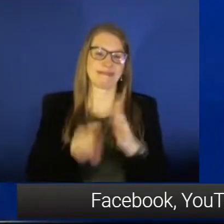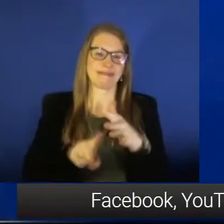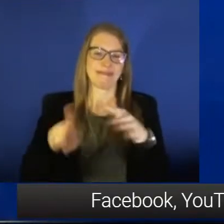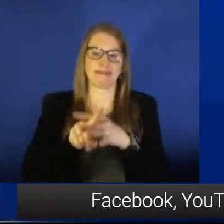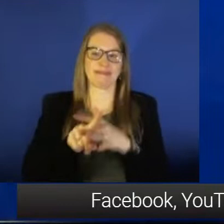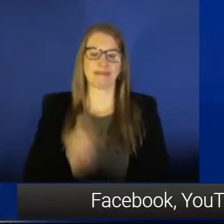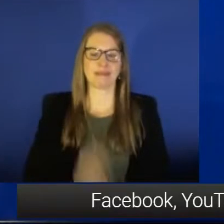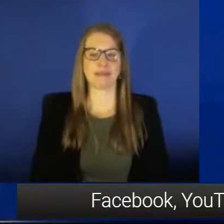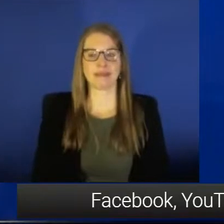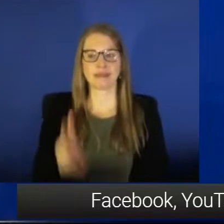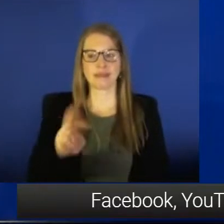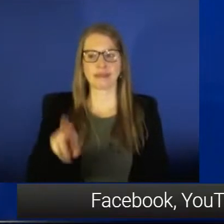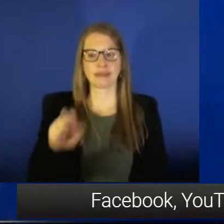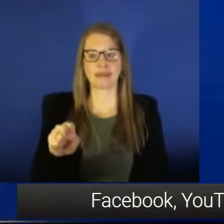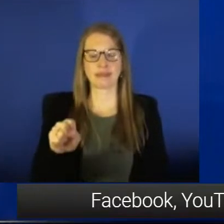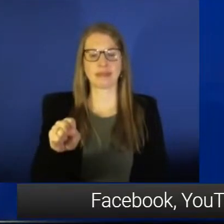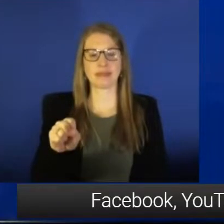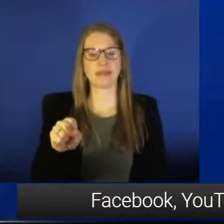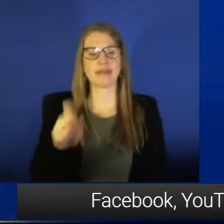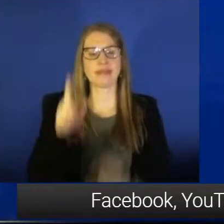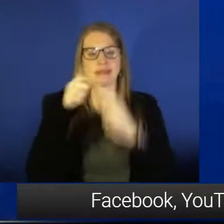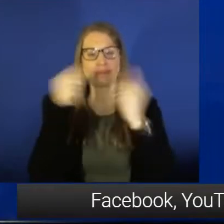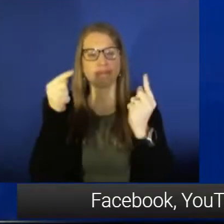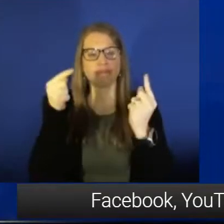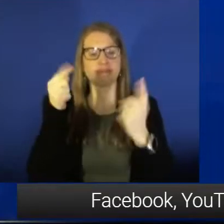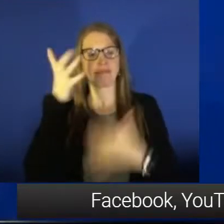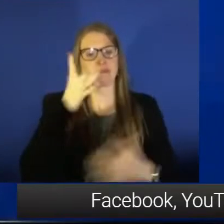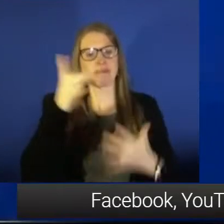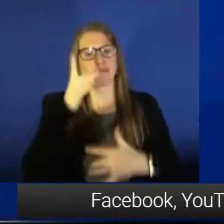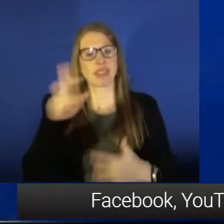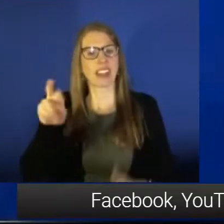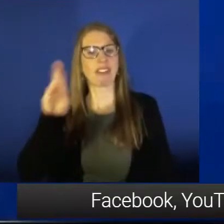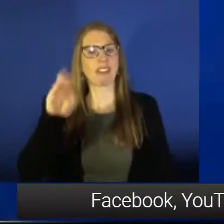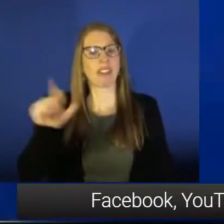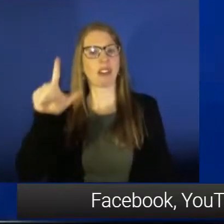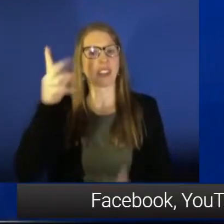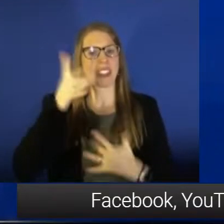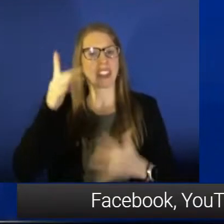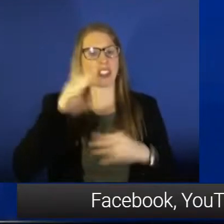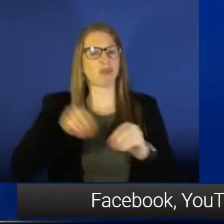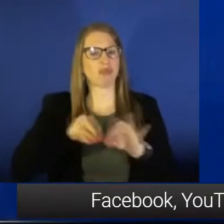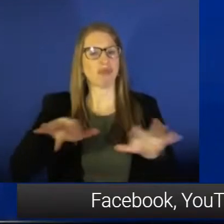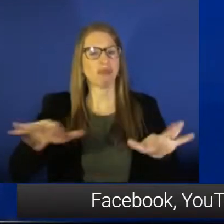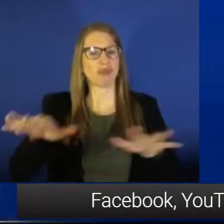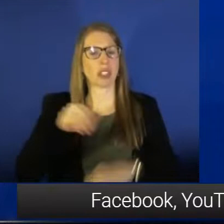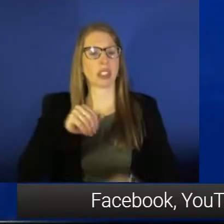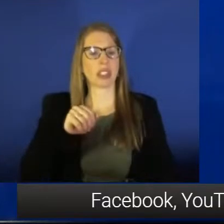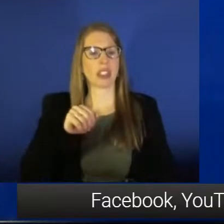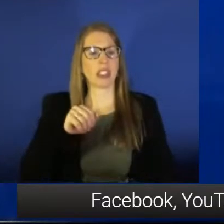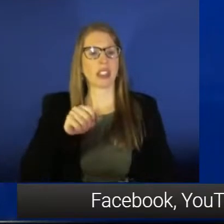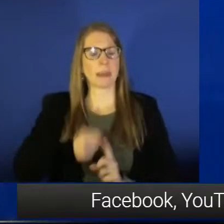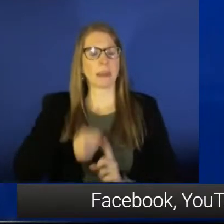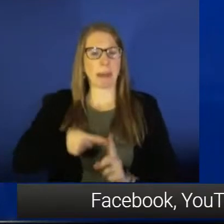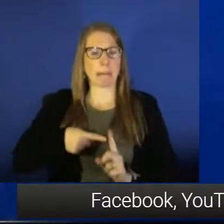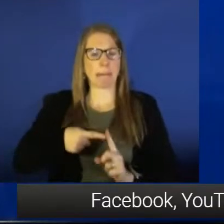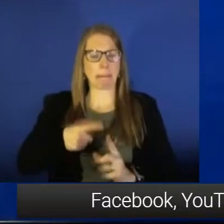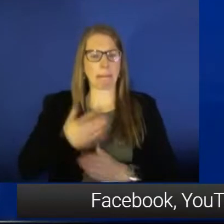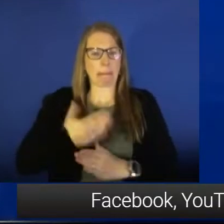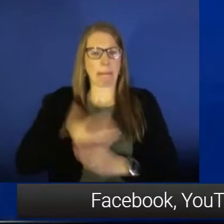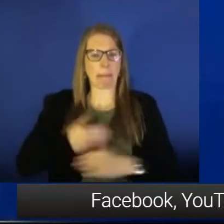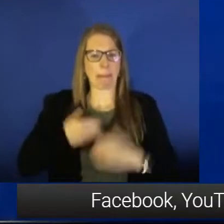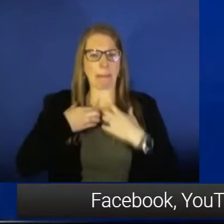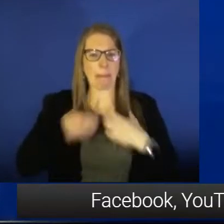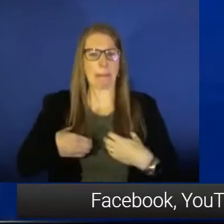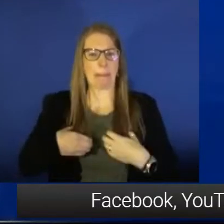allergic disease do interact sometimes. If you get a viral illness, it can sort of it sort of ticks off your airway, if you will. And your airway is really kind